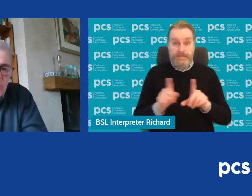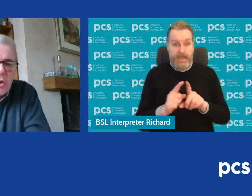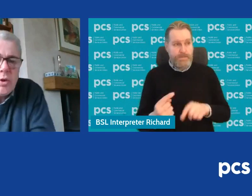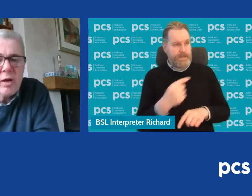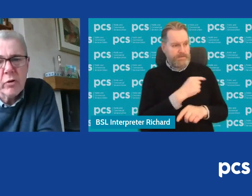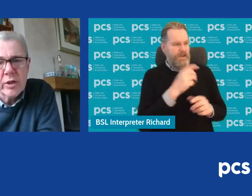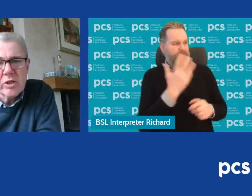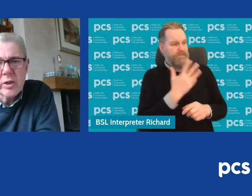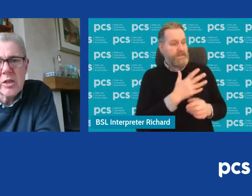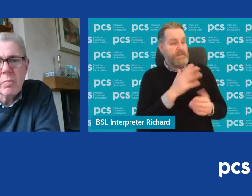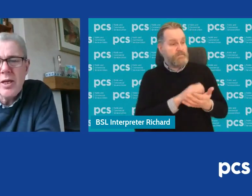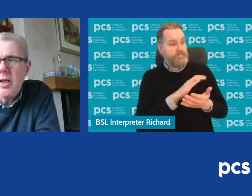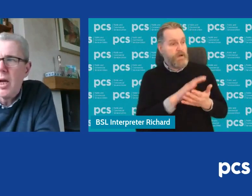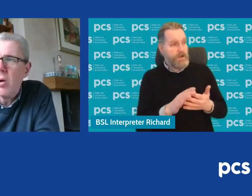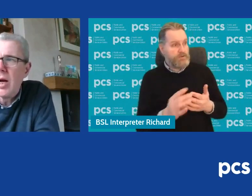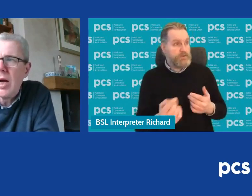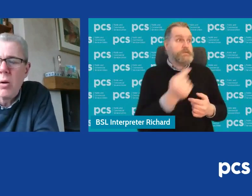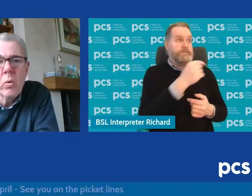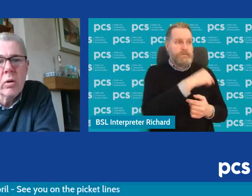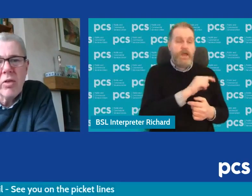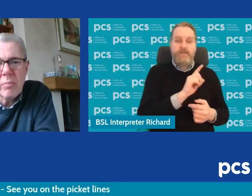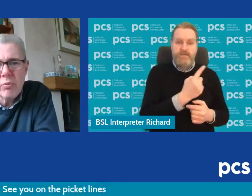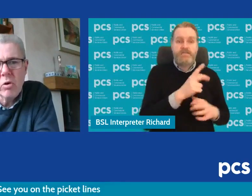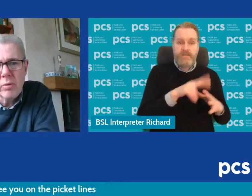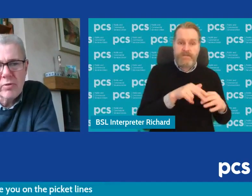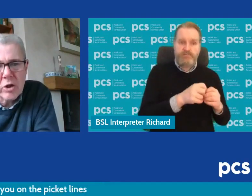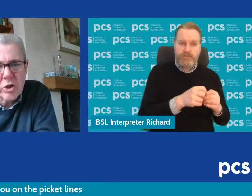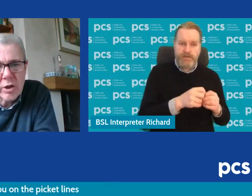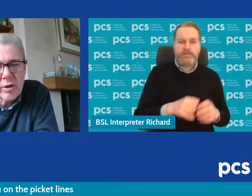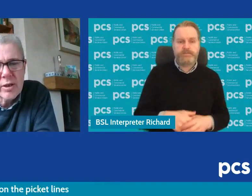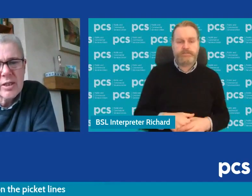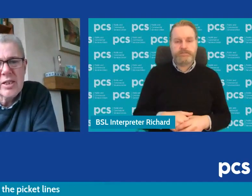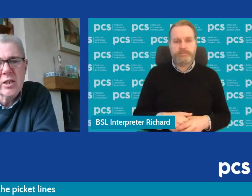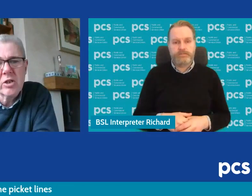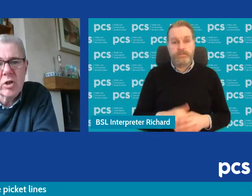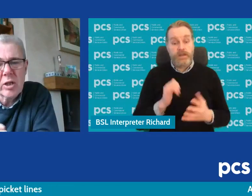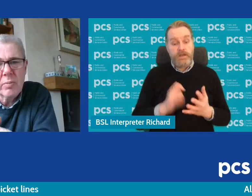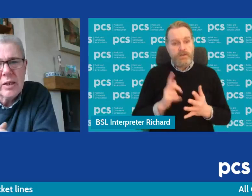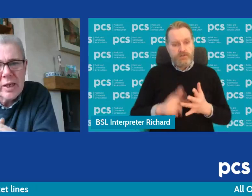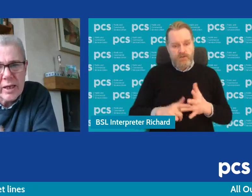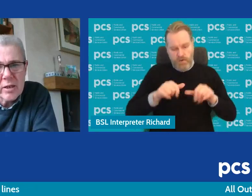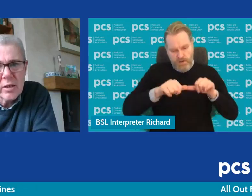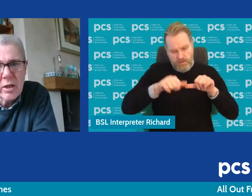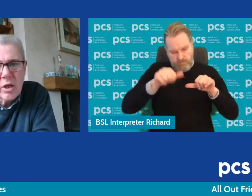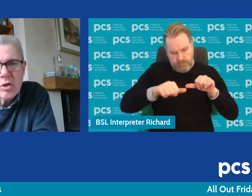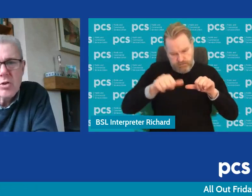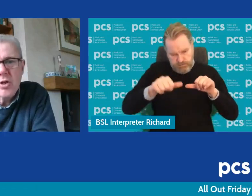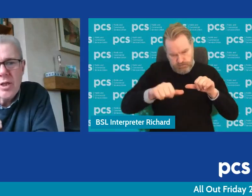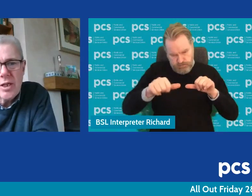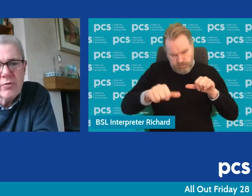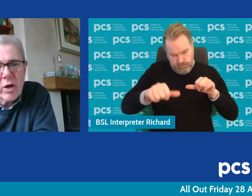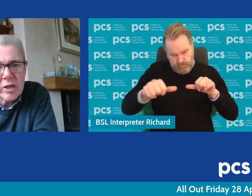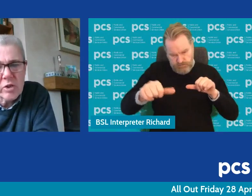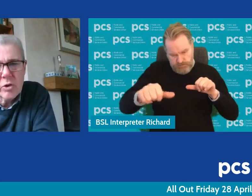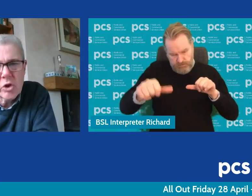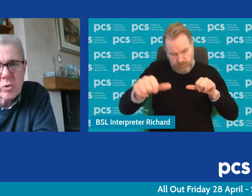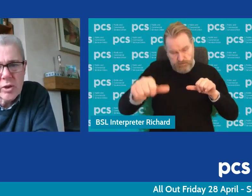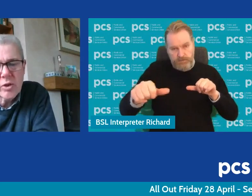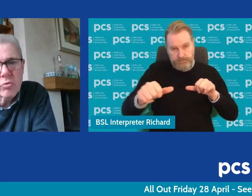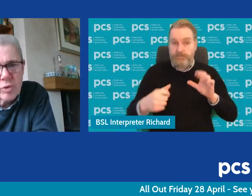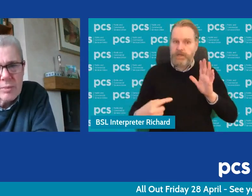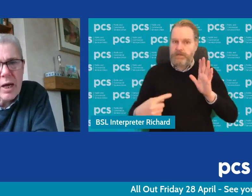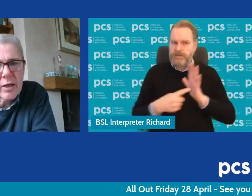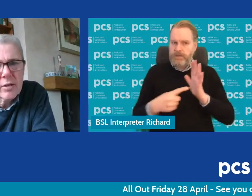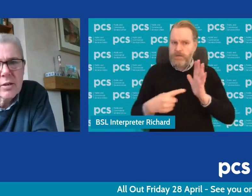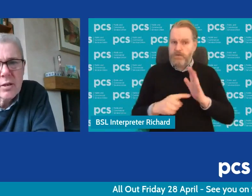what I wanted to do, therefore, is to explain now how that programme of action is inextricably linked to the need for us to ensure